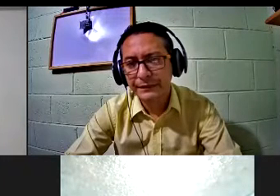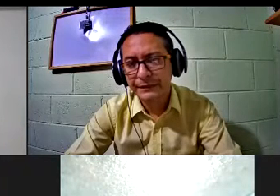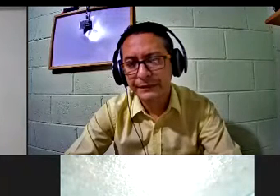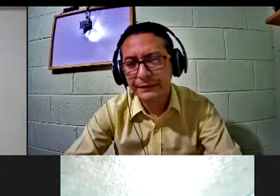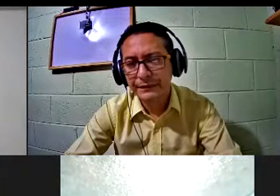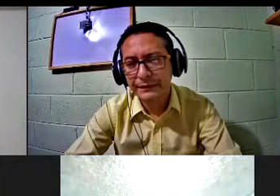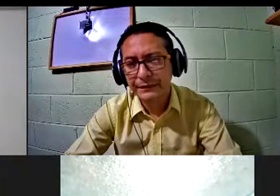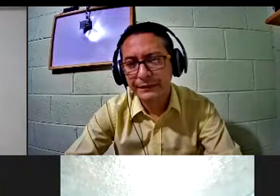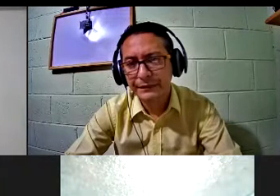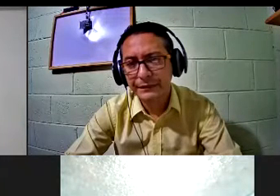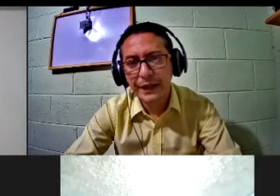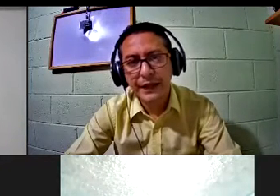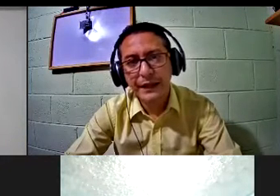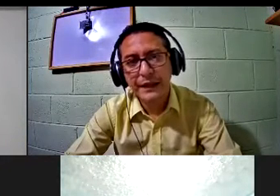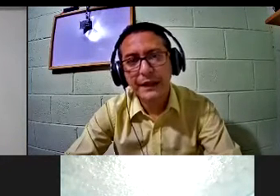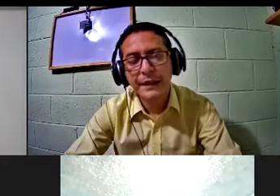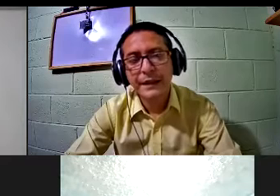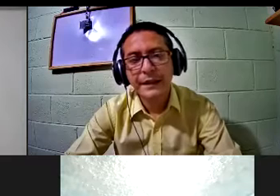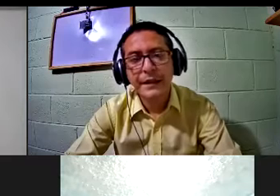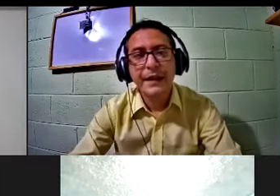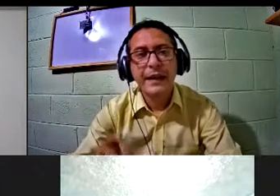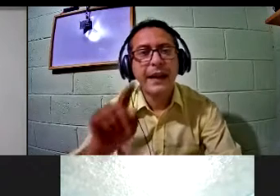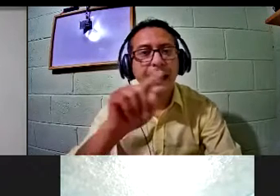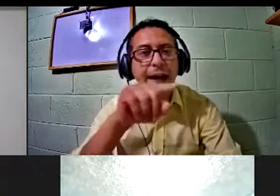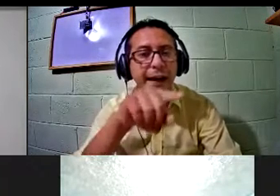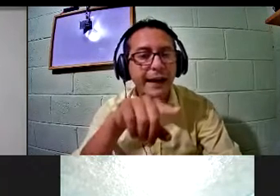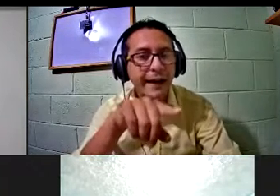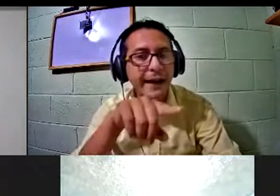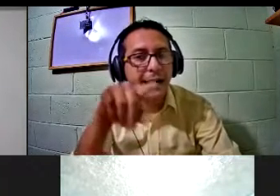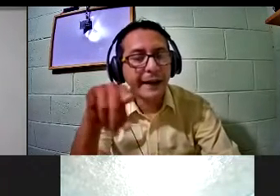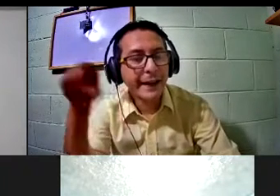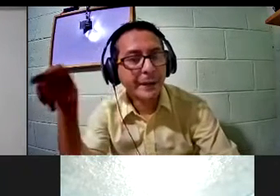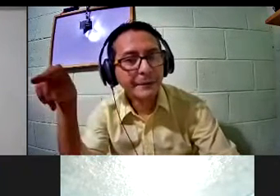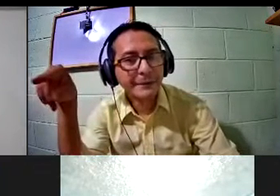on Monday morning. First thing to do is